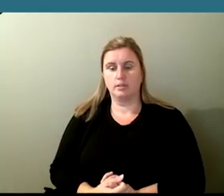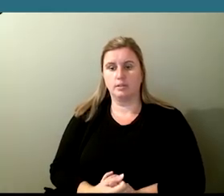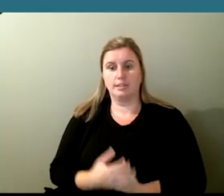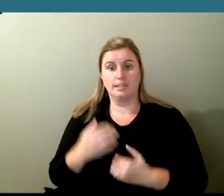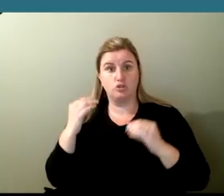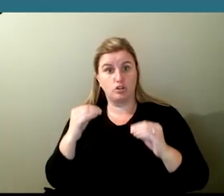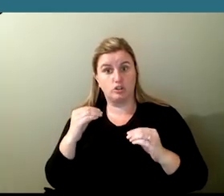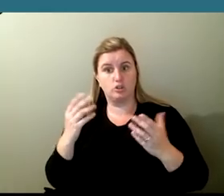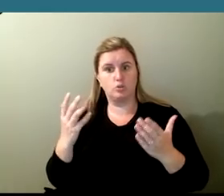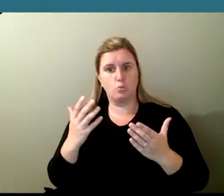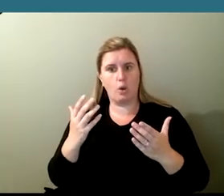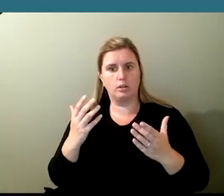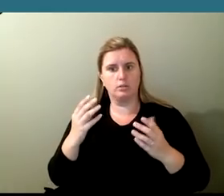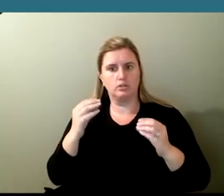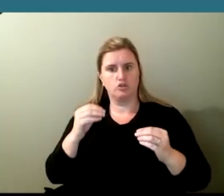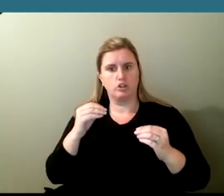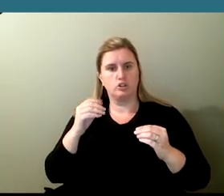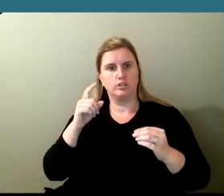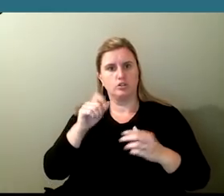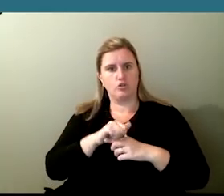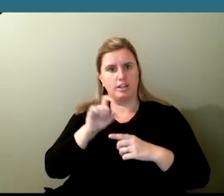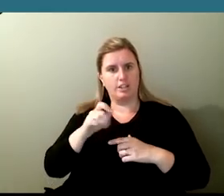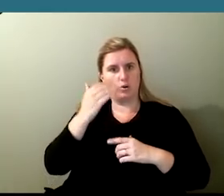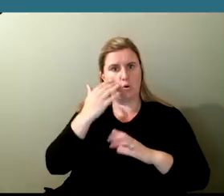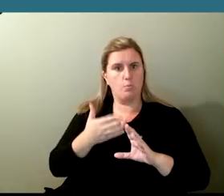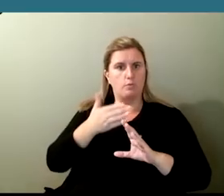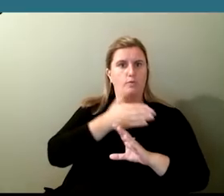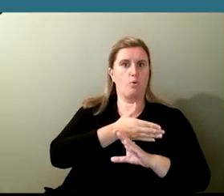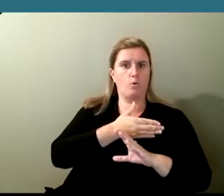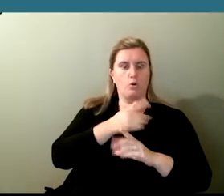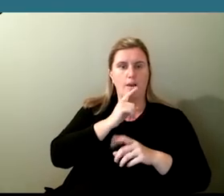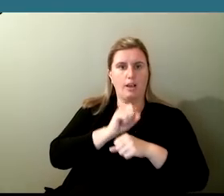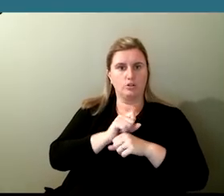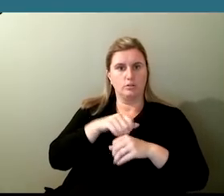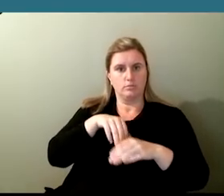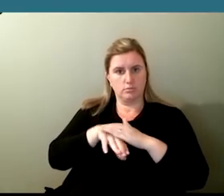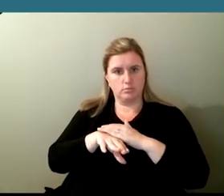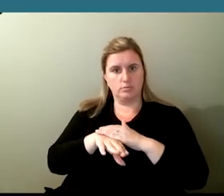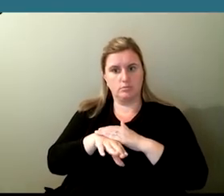Instructions. What information or instruction does the trainee need to know before you actually begin